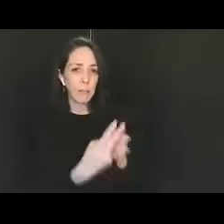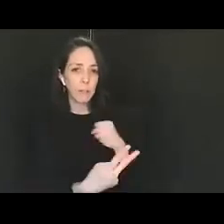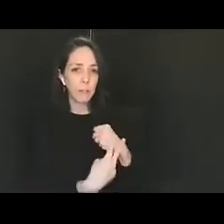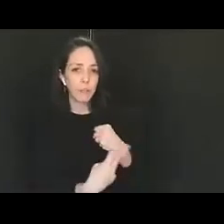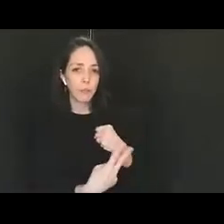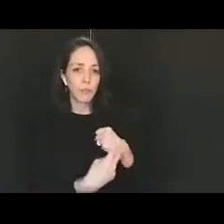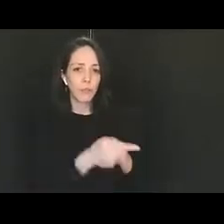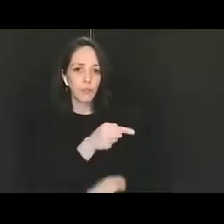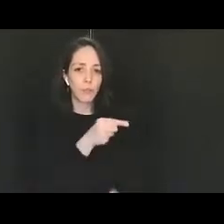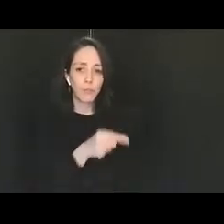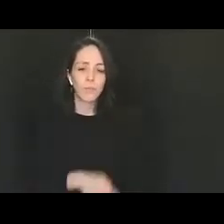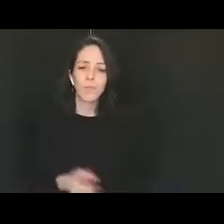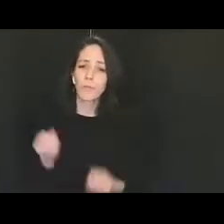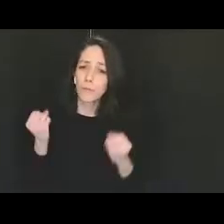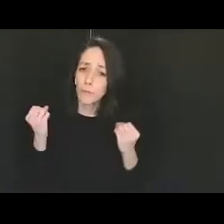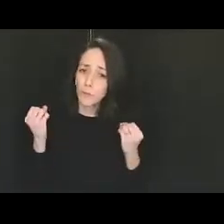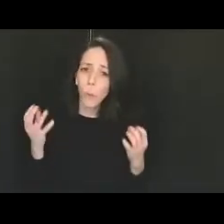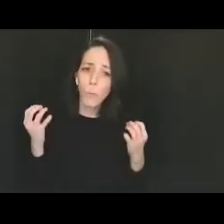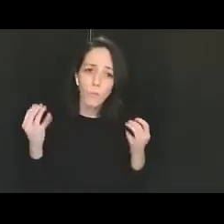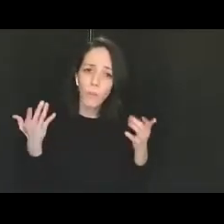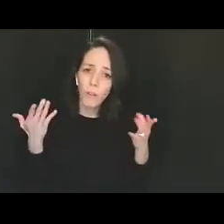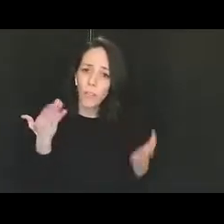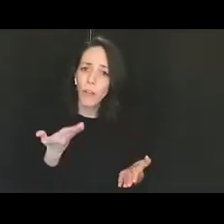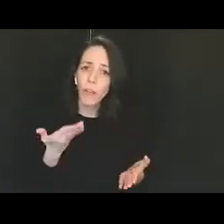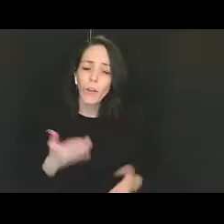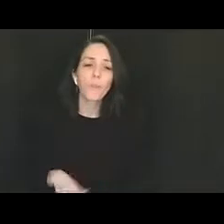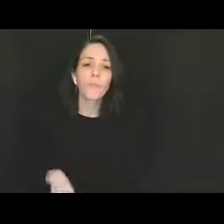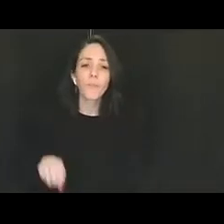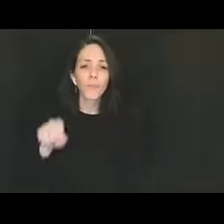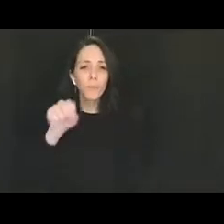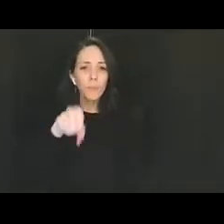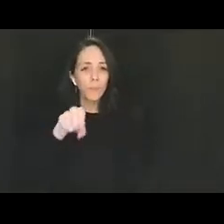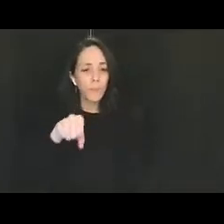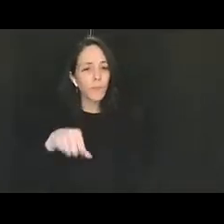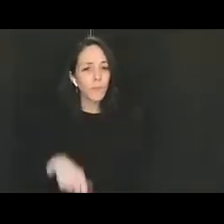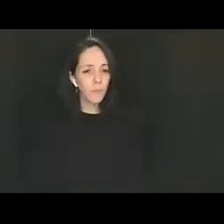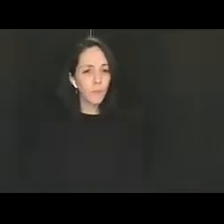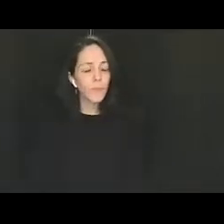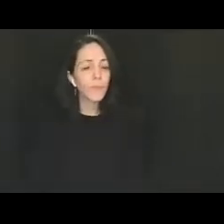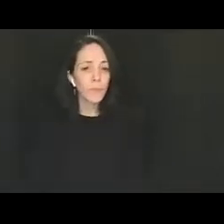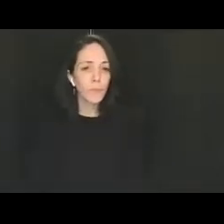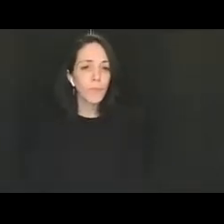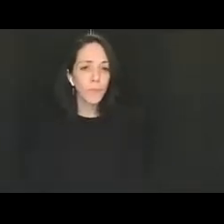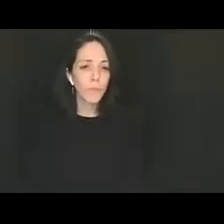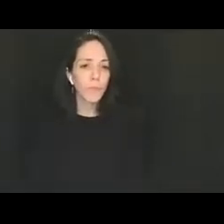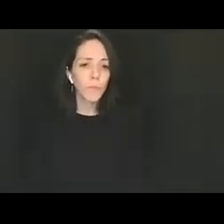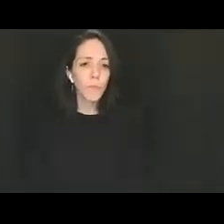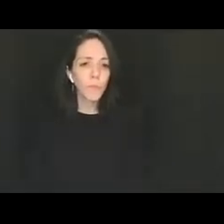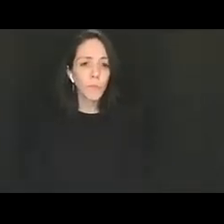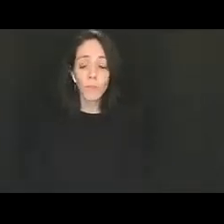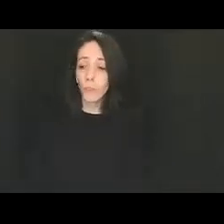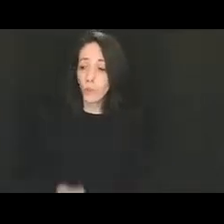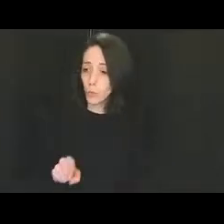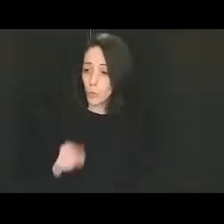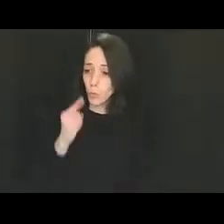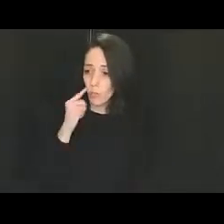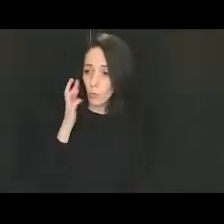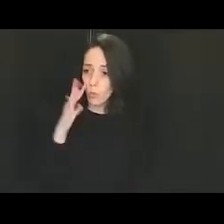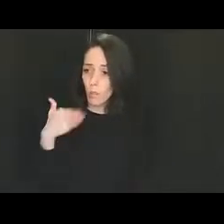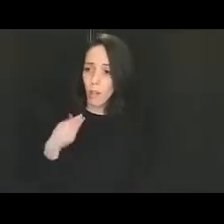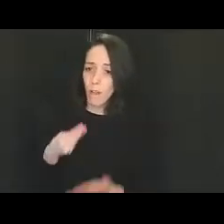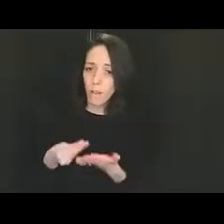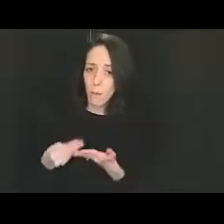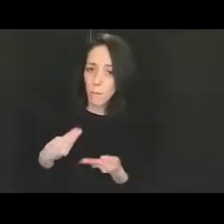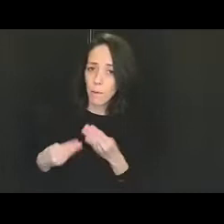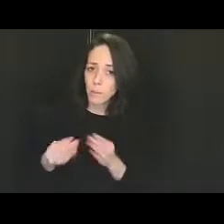Yeah, but there's so much development coming. Yeah, I haven't come across any. Are you anticipating there will be some budget requests